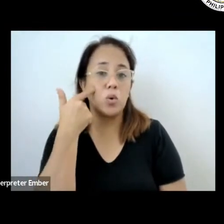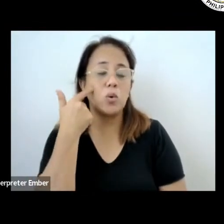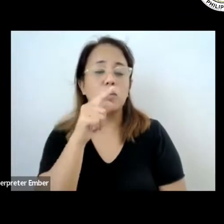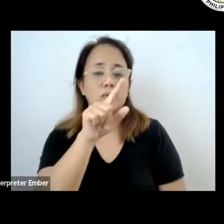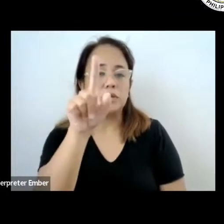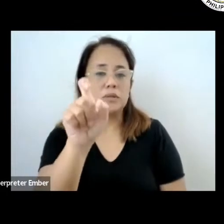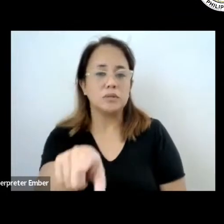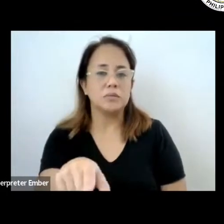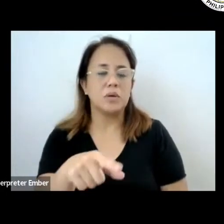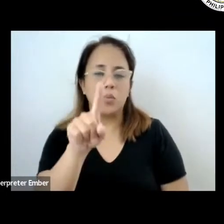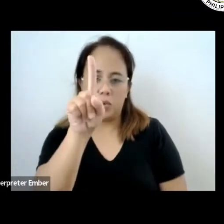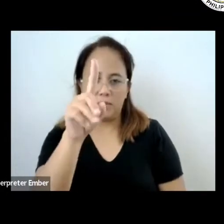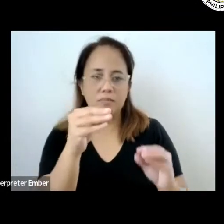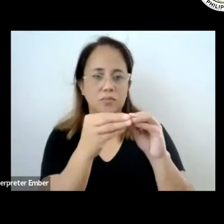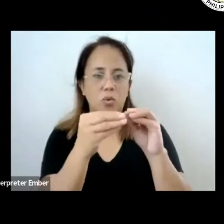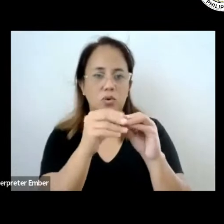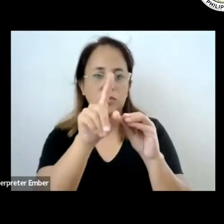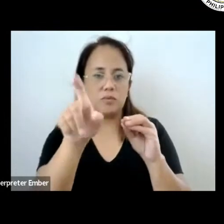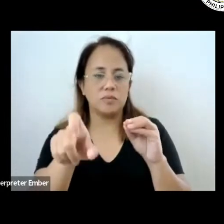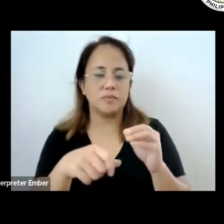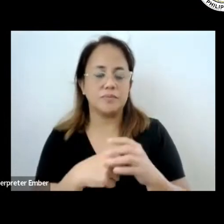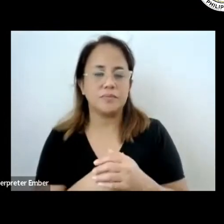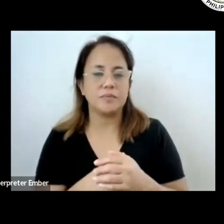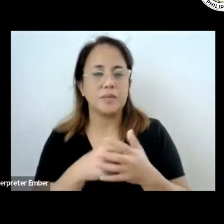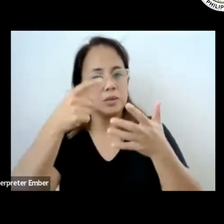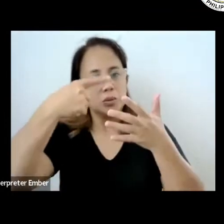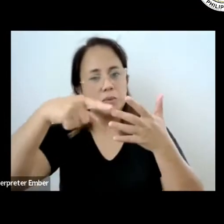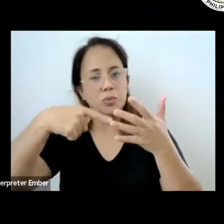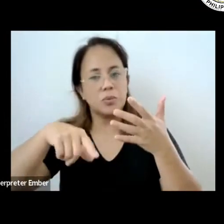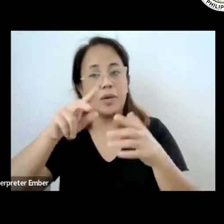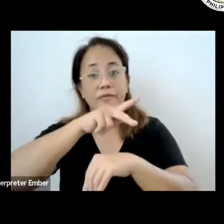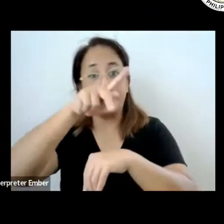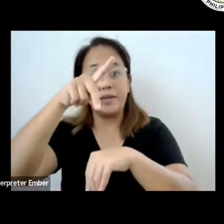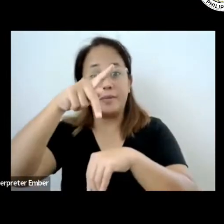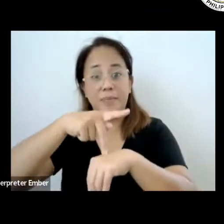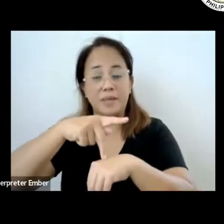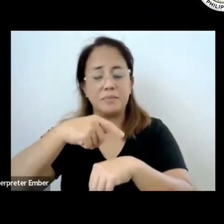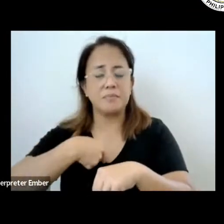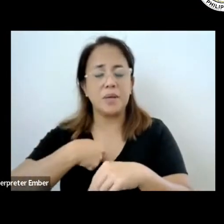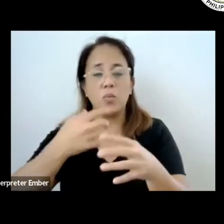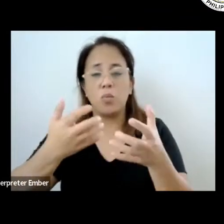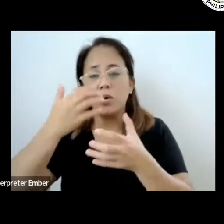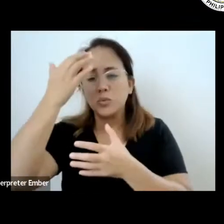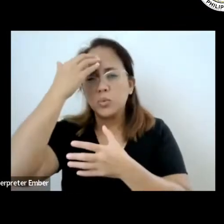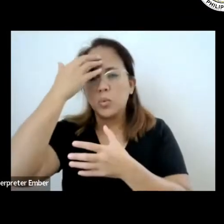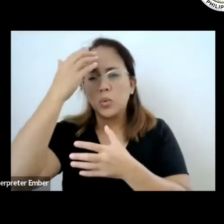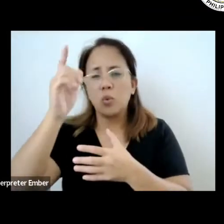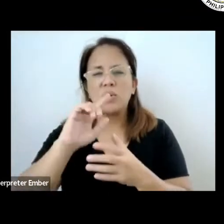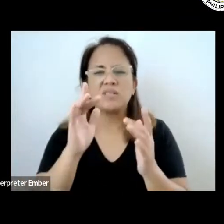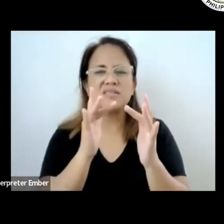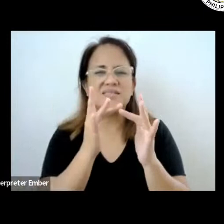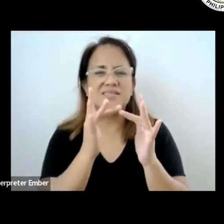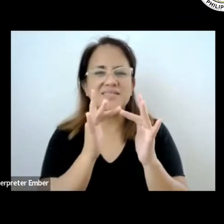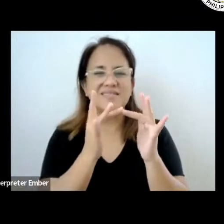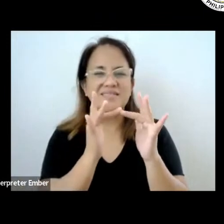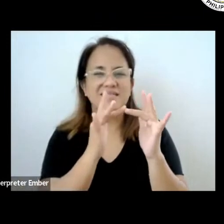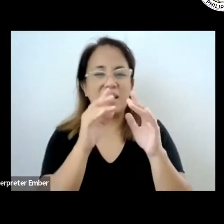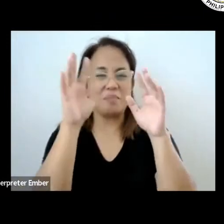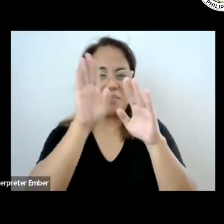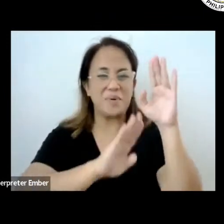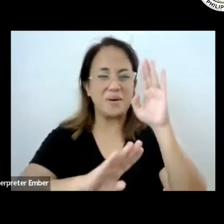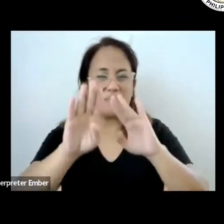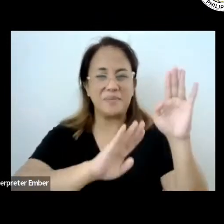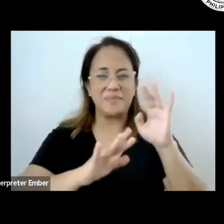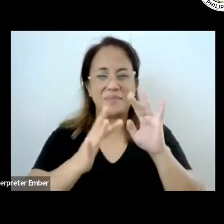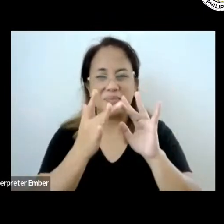other questions here. Looking at the Philippines, I would like to know the connectivity issue here, the presence